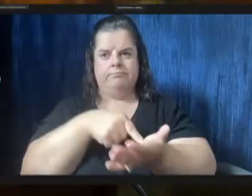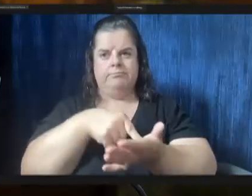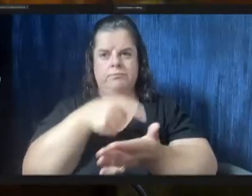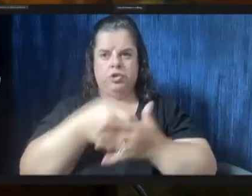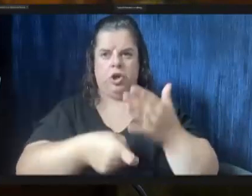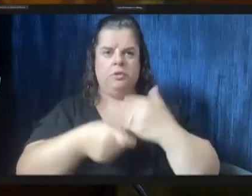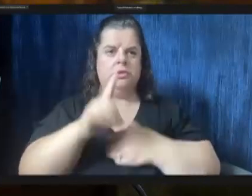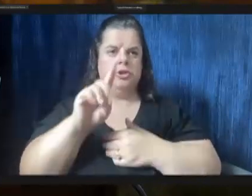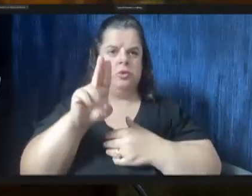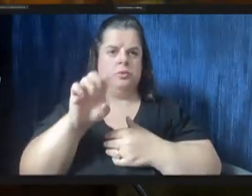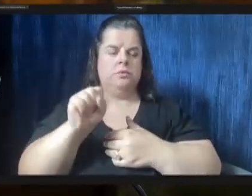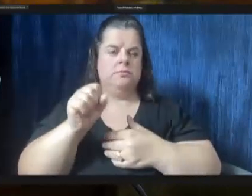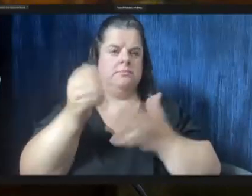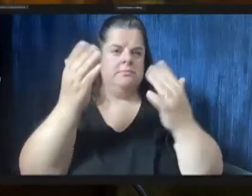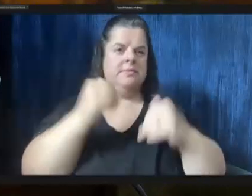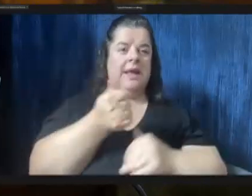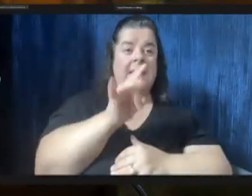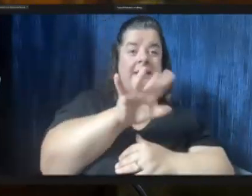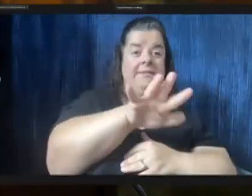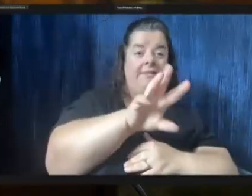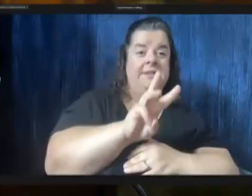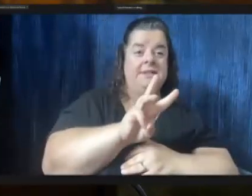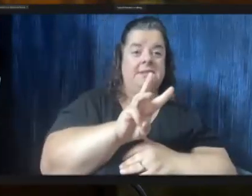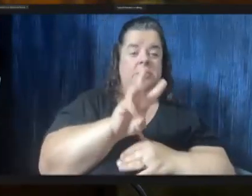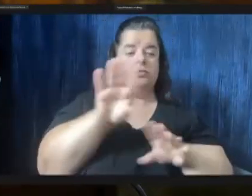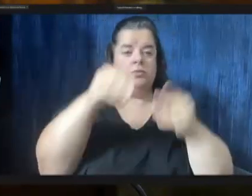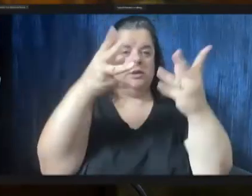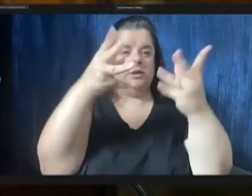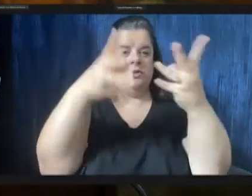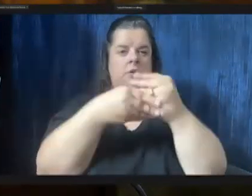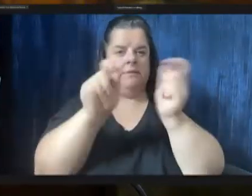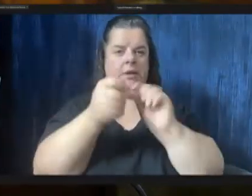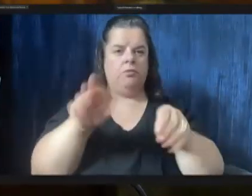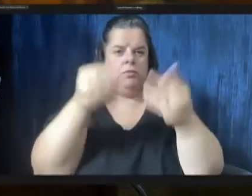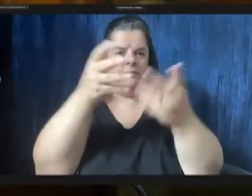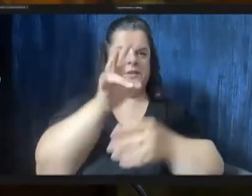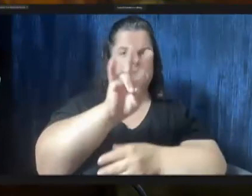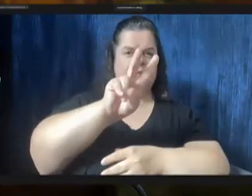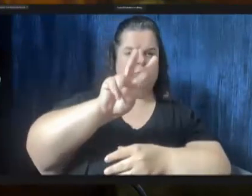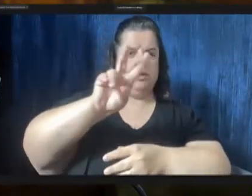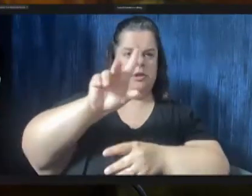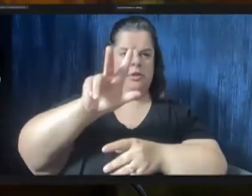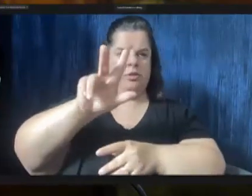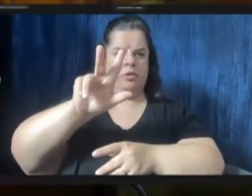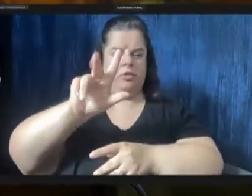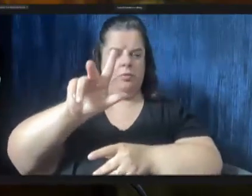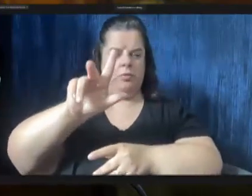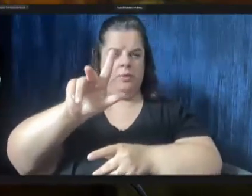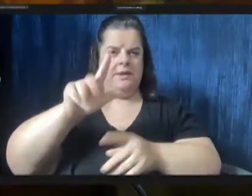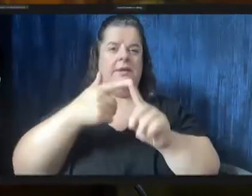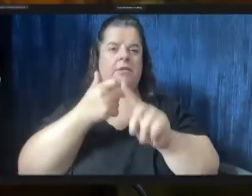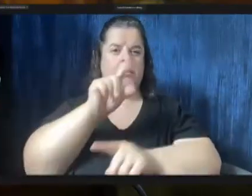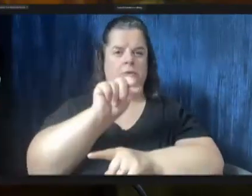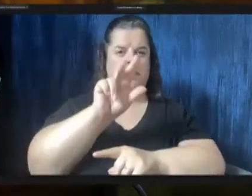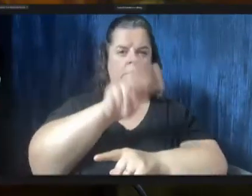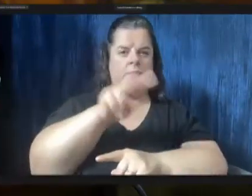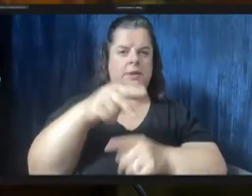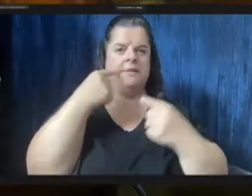1856, resolution further amending Resolution Number 723 of 2022, effective December